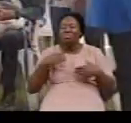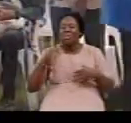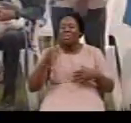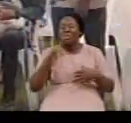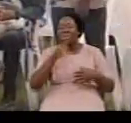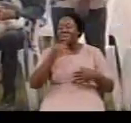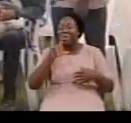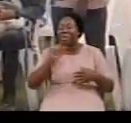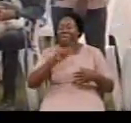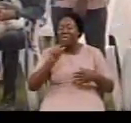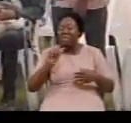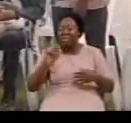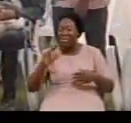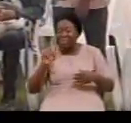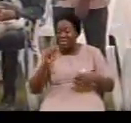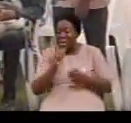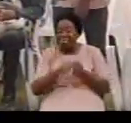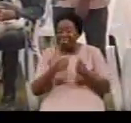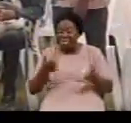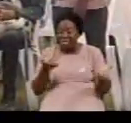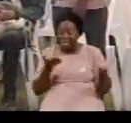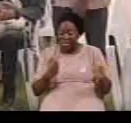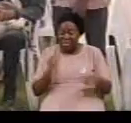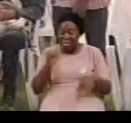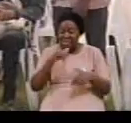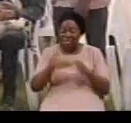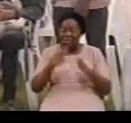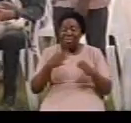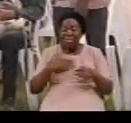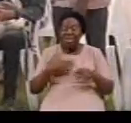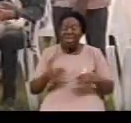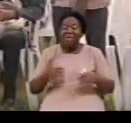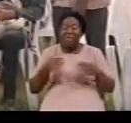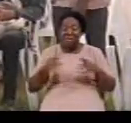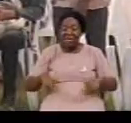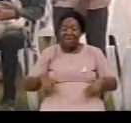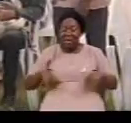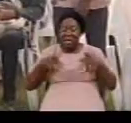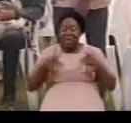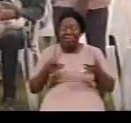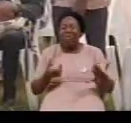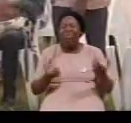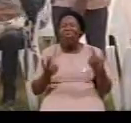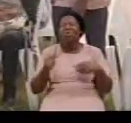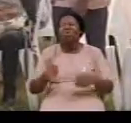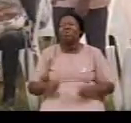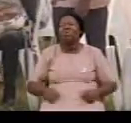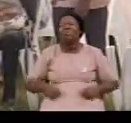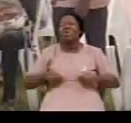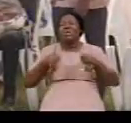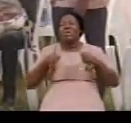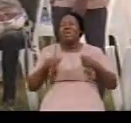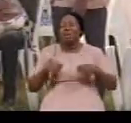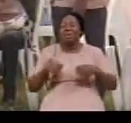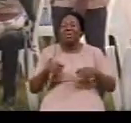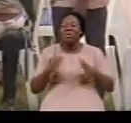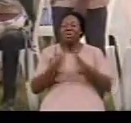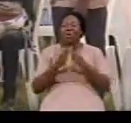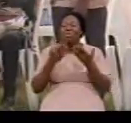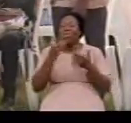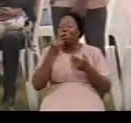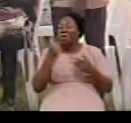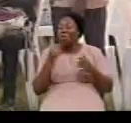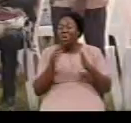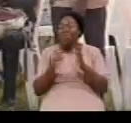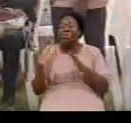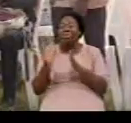somebody praying? Jesus declared, Lazarus, come forth. Open your mouth and declare, my Lazarus